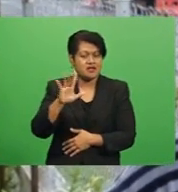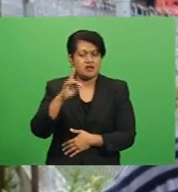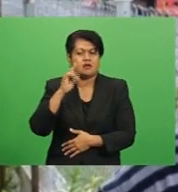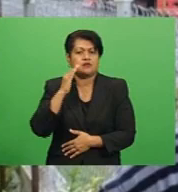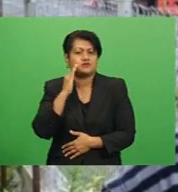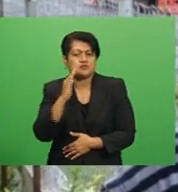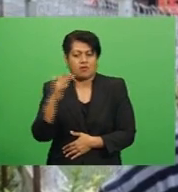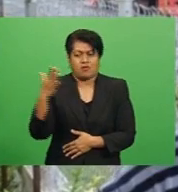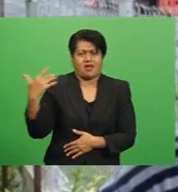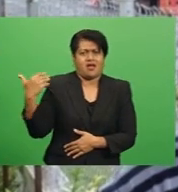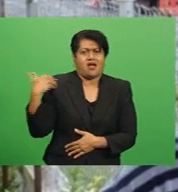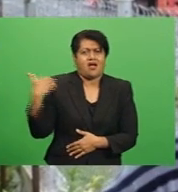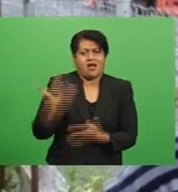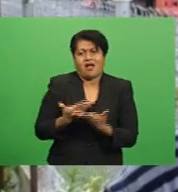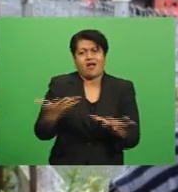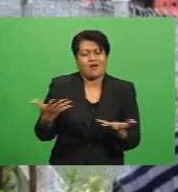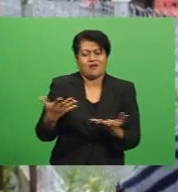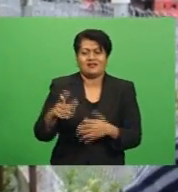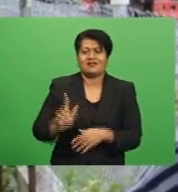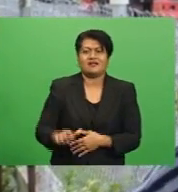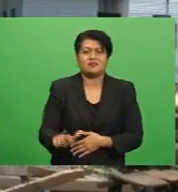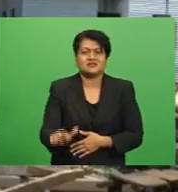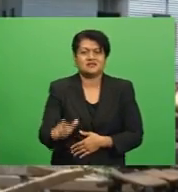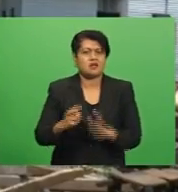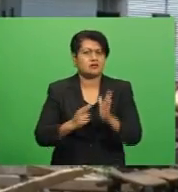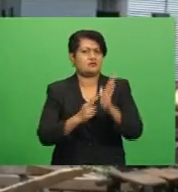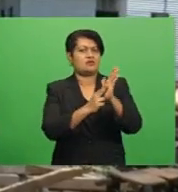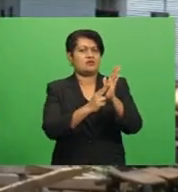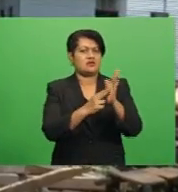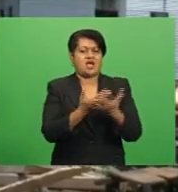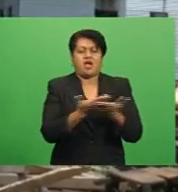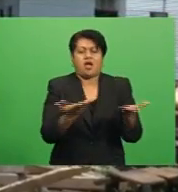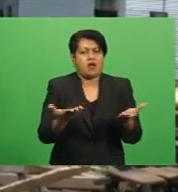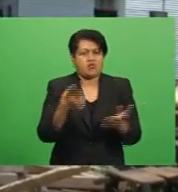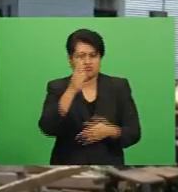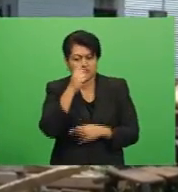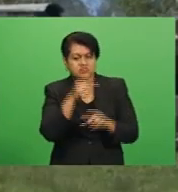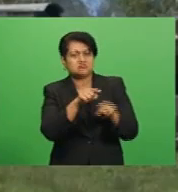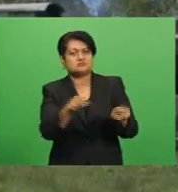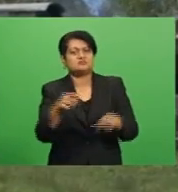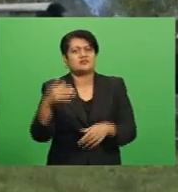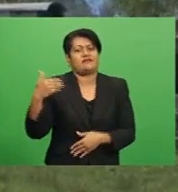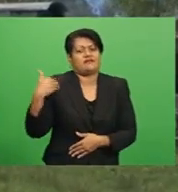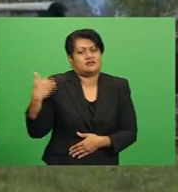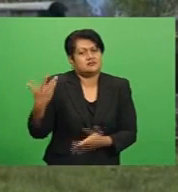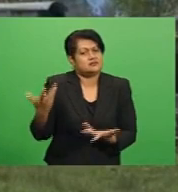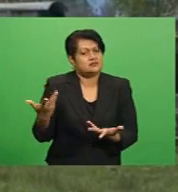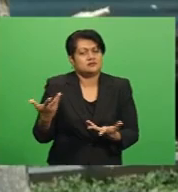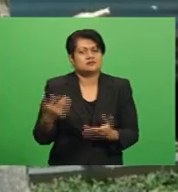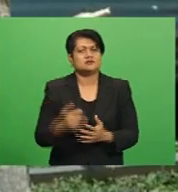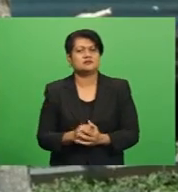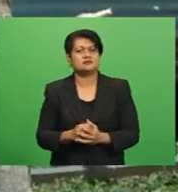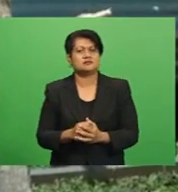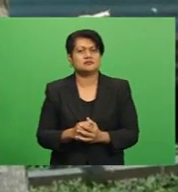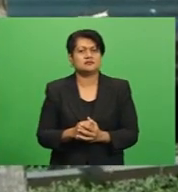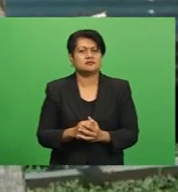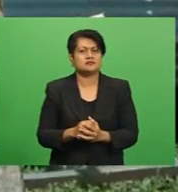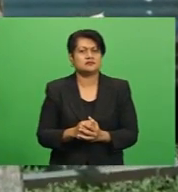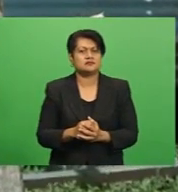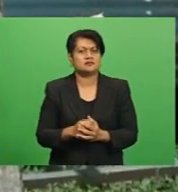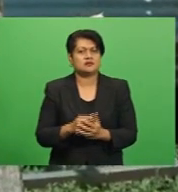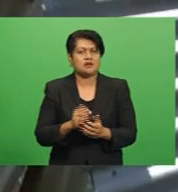Lambasa people in the Northern Division, how the people are affected there. And Red Cross is doing a lot